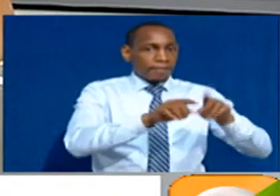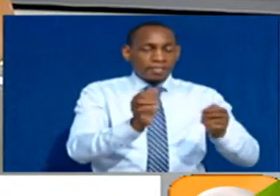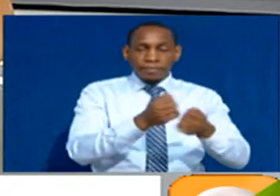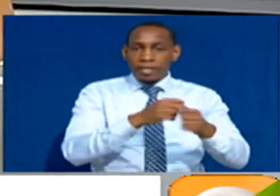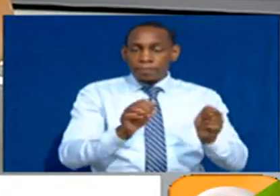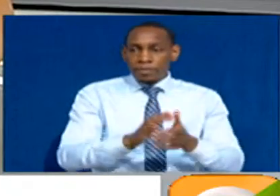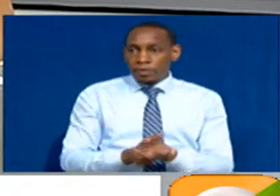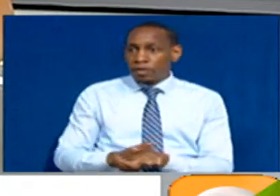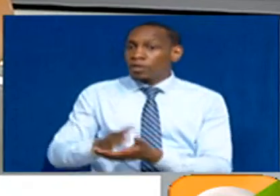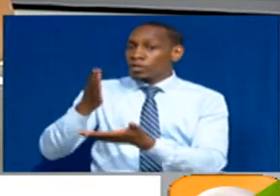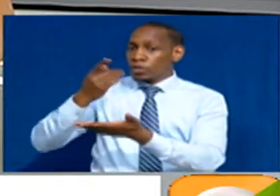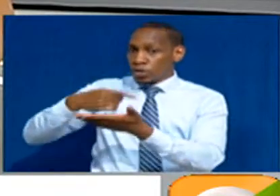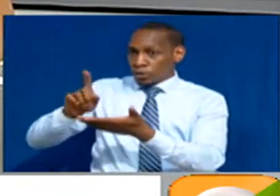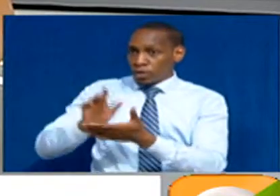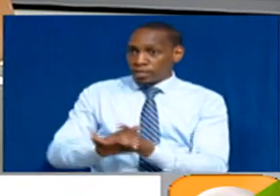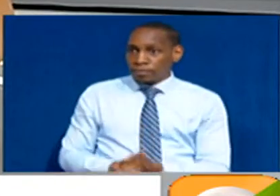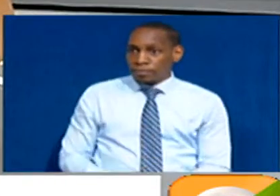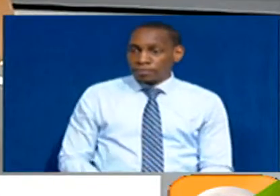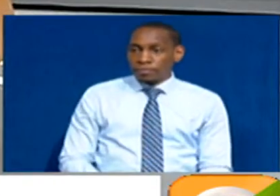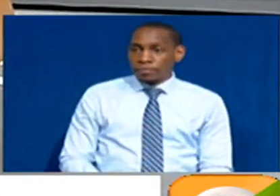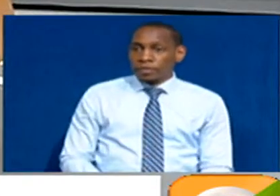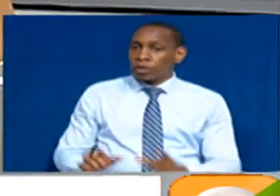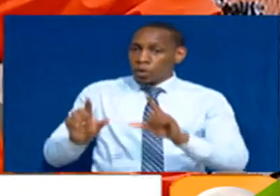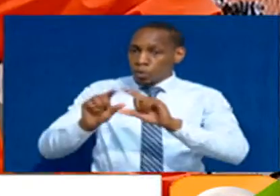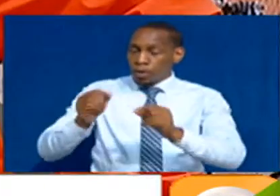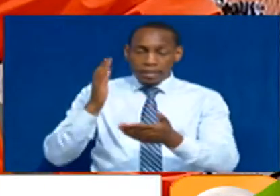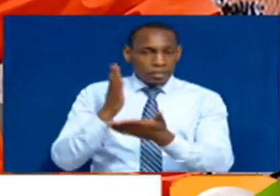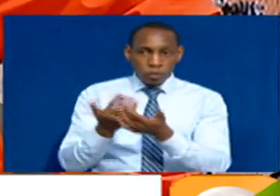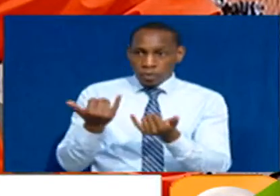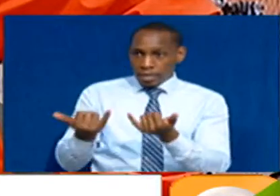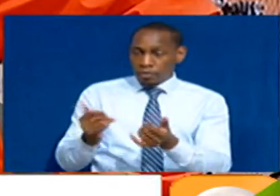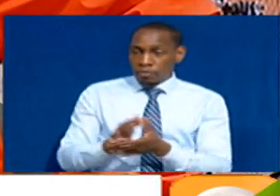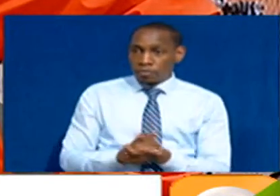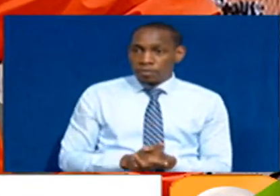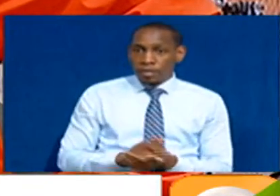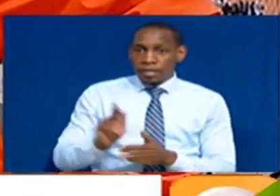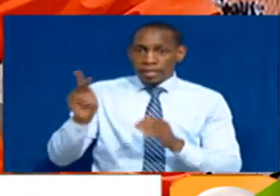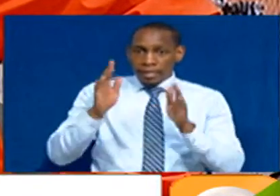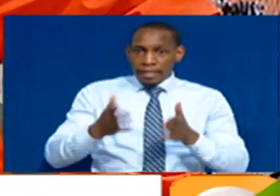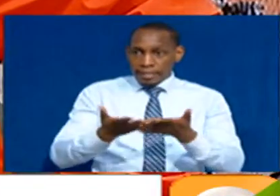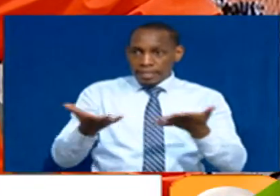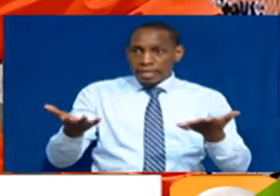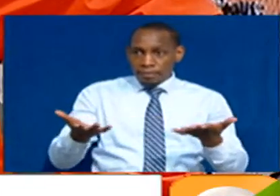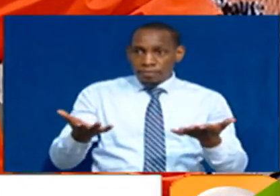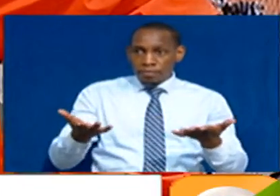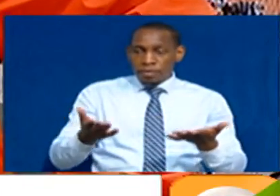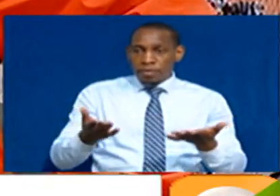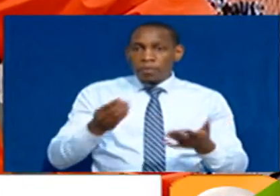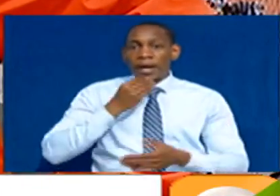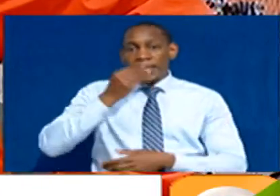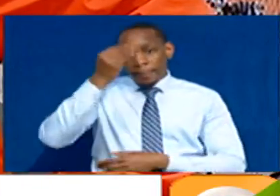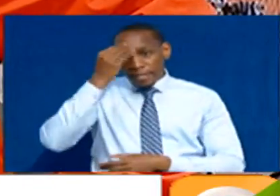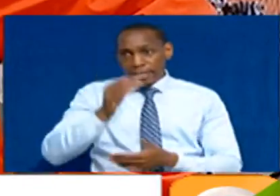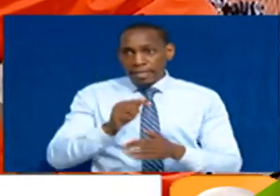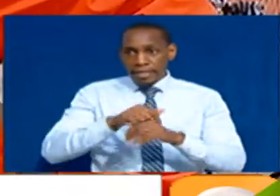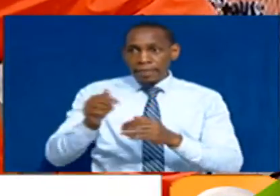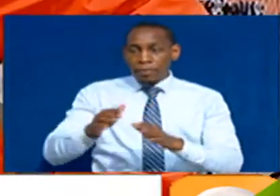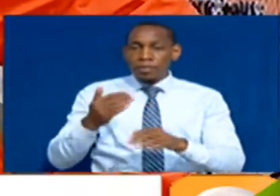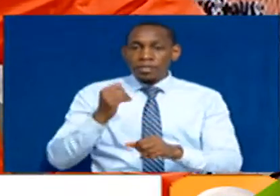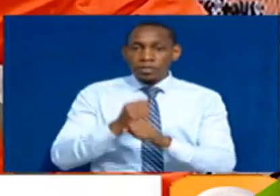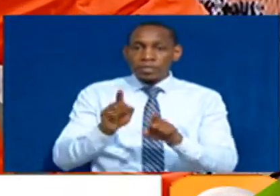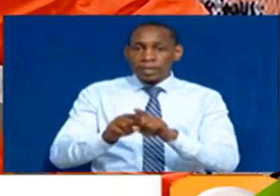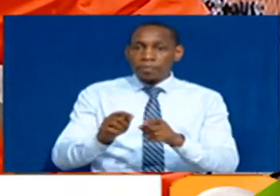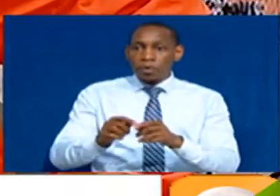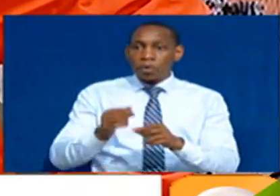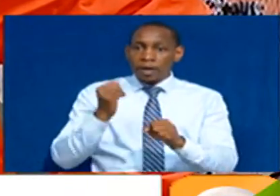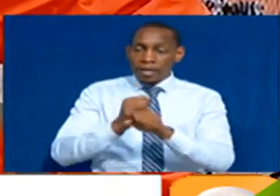So what do you do for the greater good of them? Let me be a bit brutal here. You know, sometimes Kenyans, we can be hypocrites, because if they had the opportunity to do so,